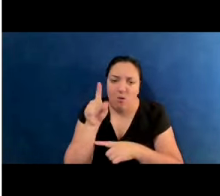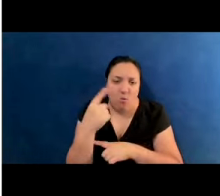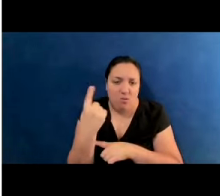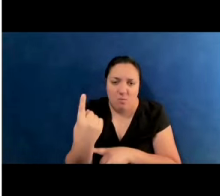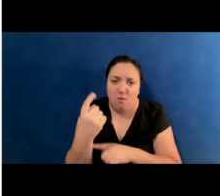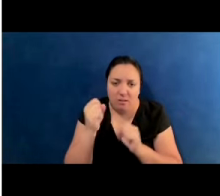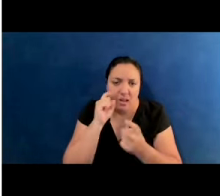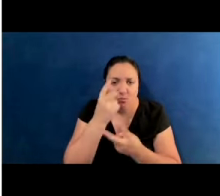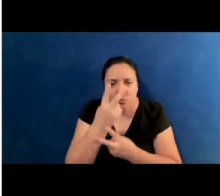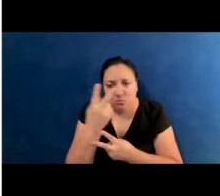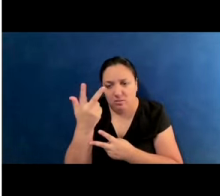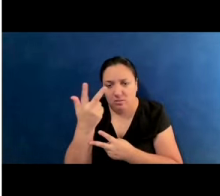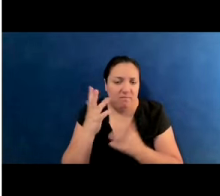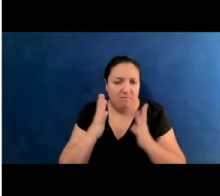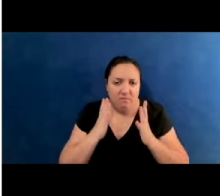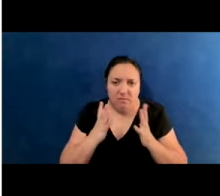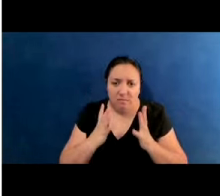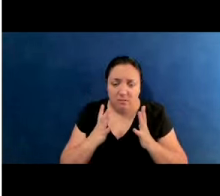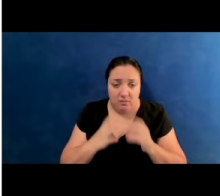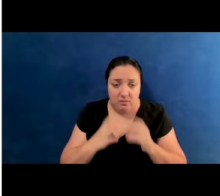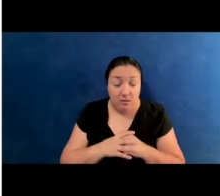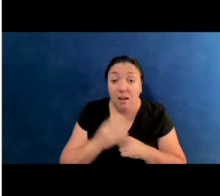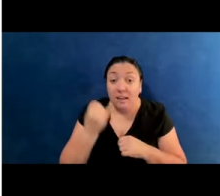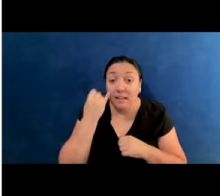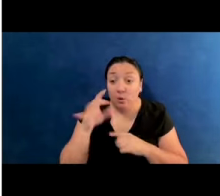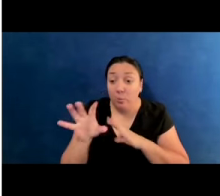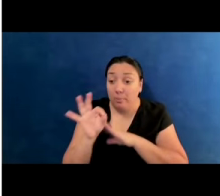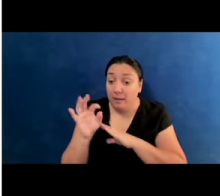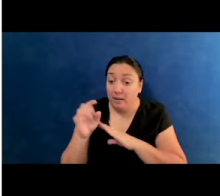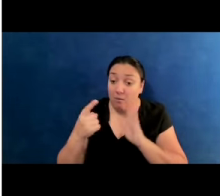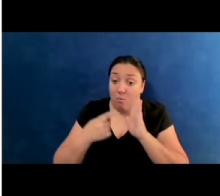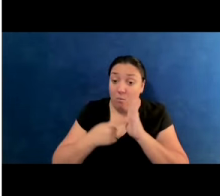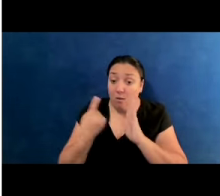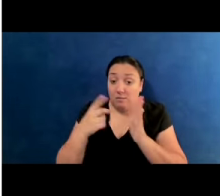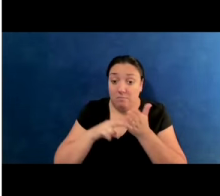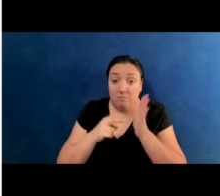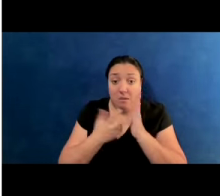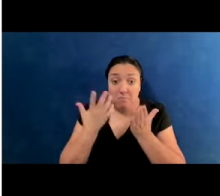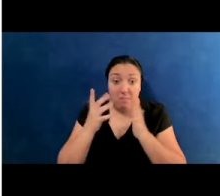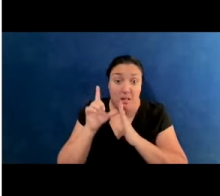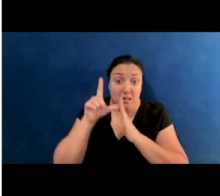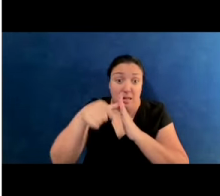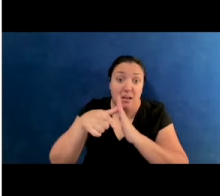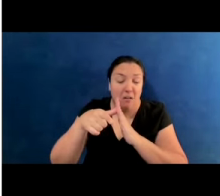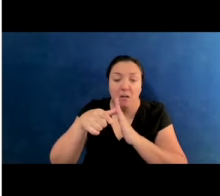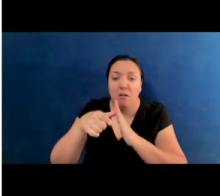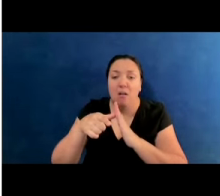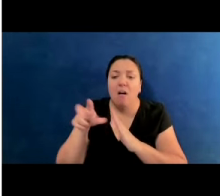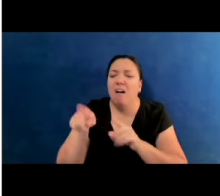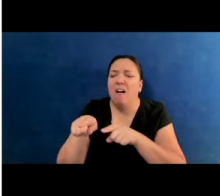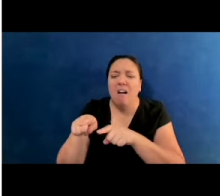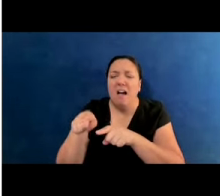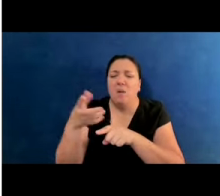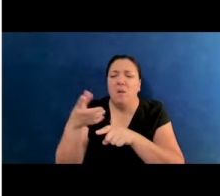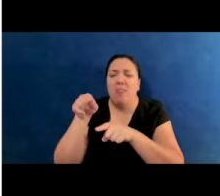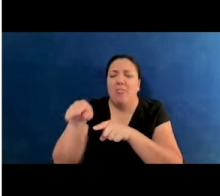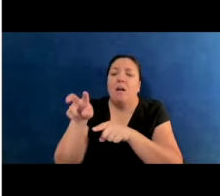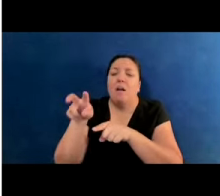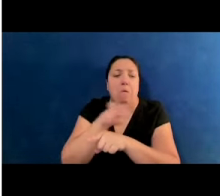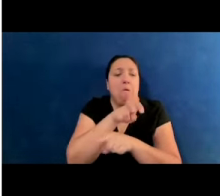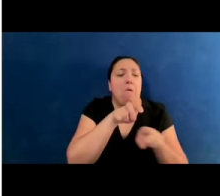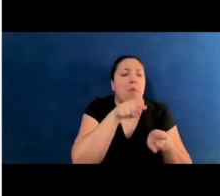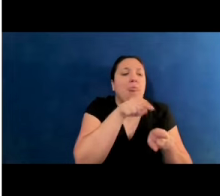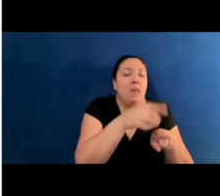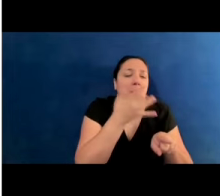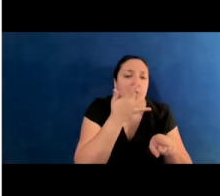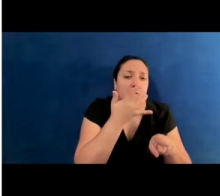it's okay. Just because you're choosing it for the first time, the next time you put in money, you can put it somewhere else if there's a different goal that you're